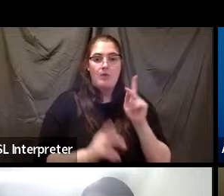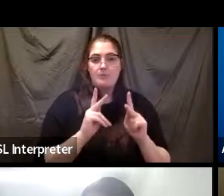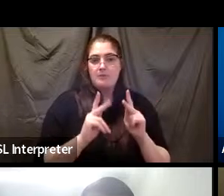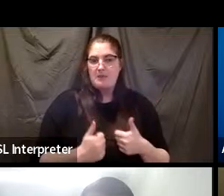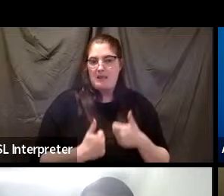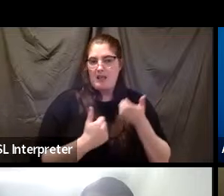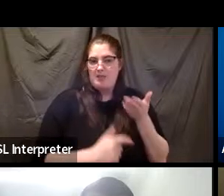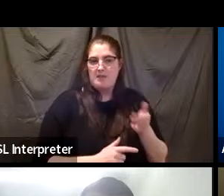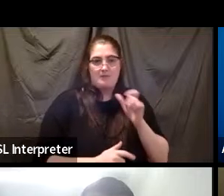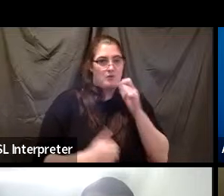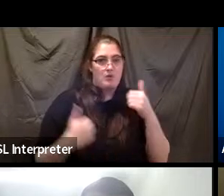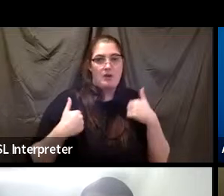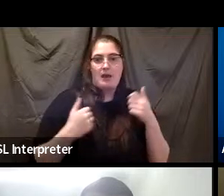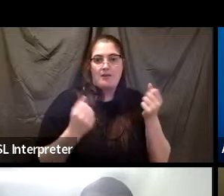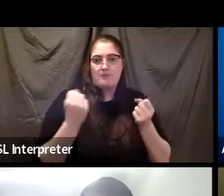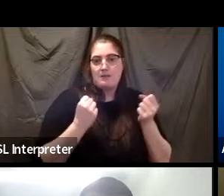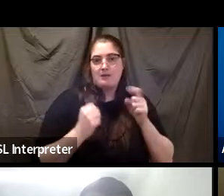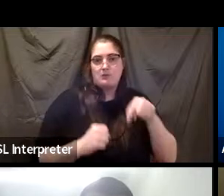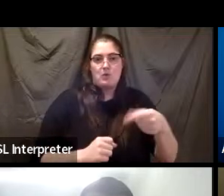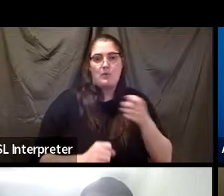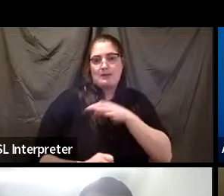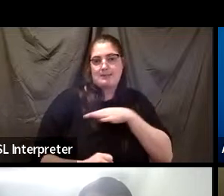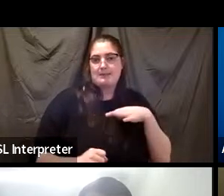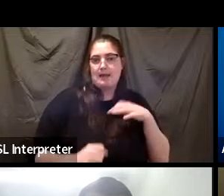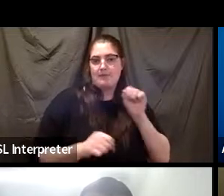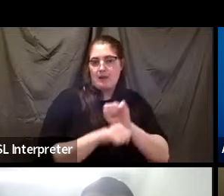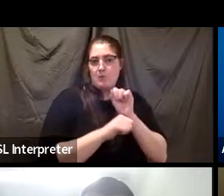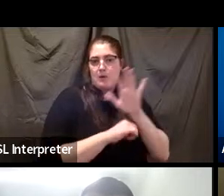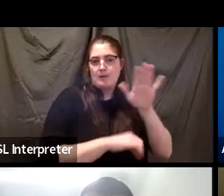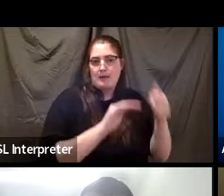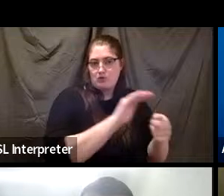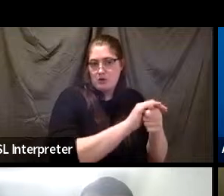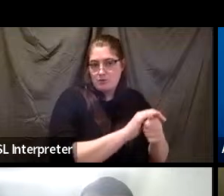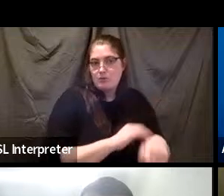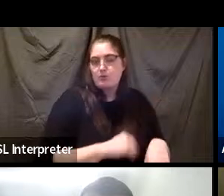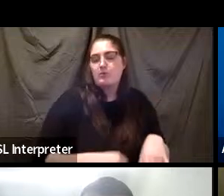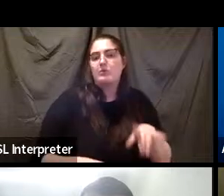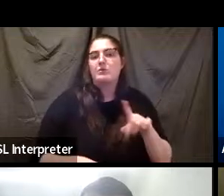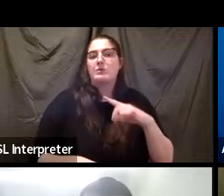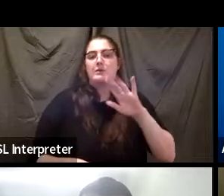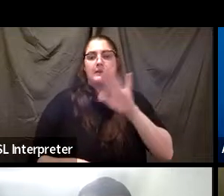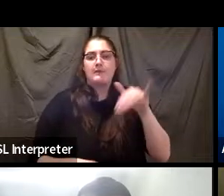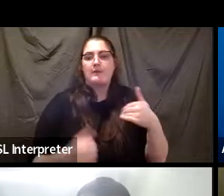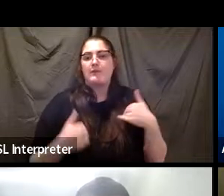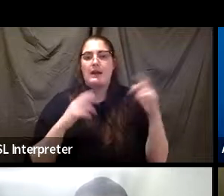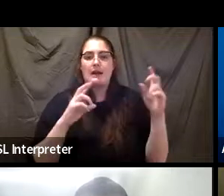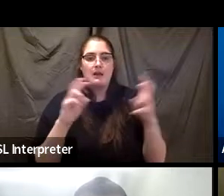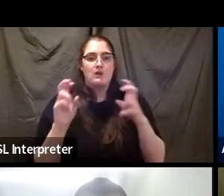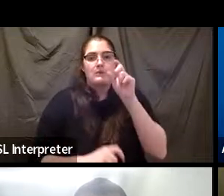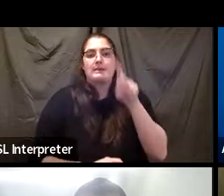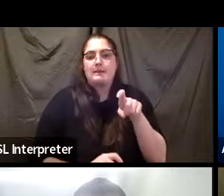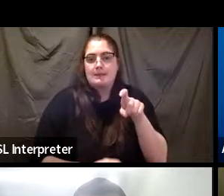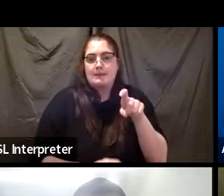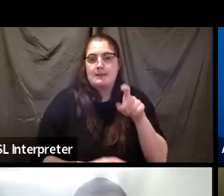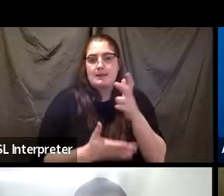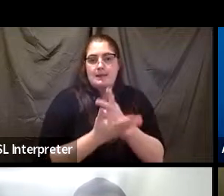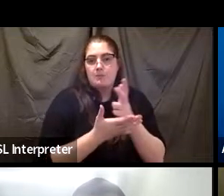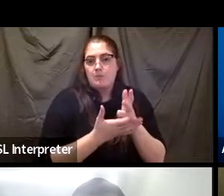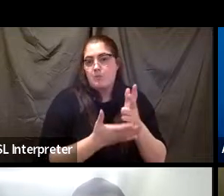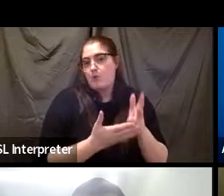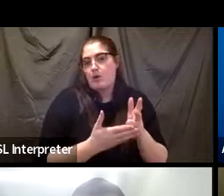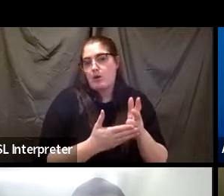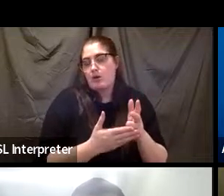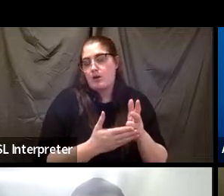have vehicles are the staff that work at that shelter. So they never had issues with needing parking because the personnel they were attracting were